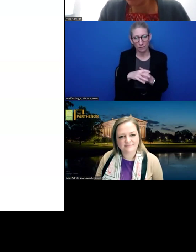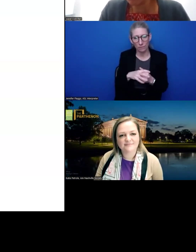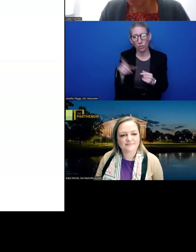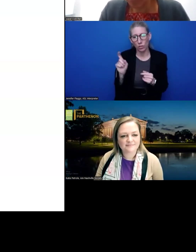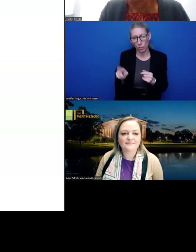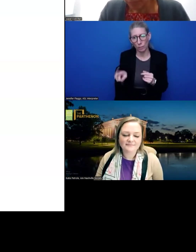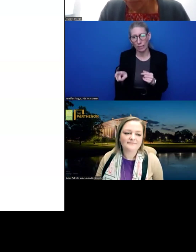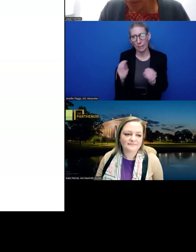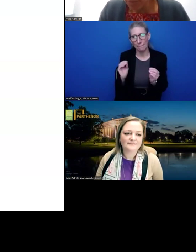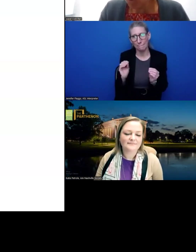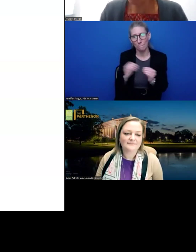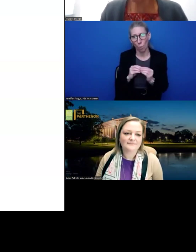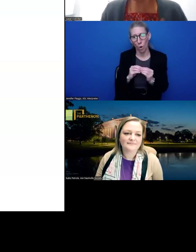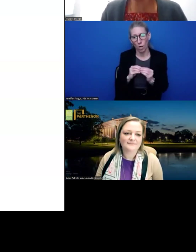more